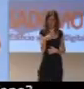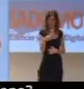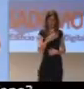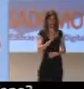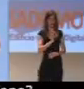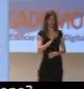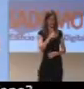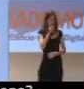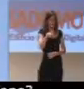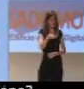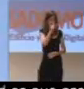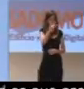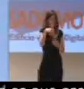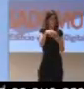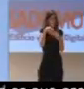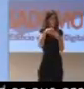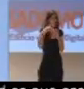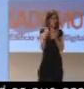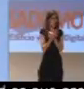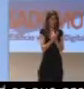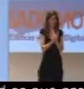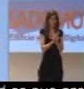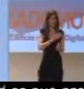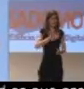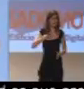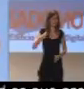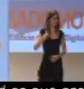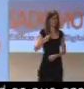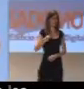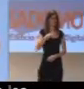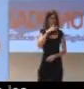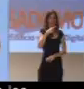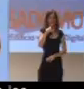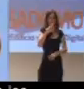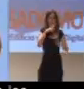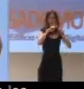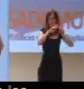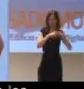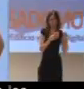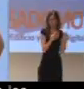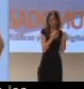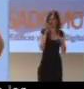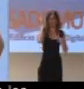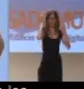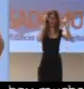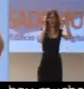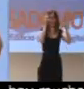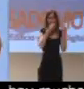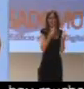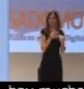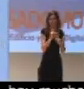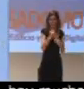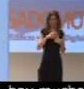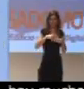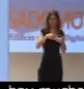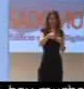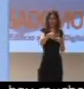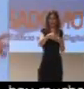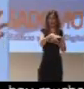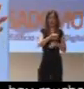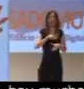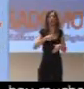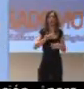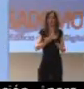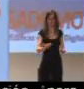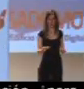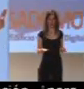that this is something that users are demanding now. They say there's lots of innovation, but when will